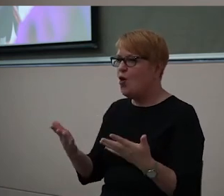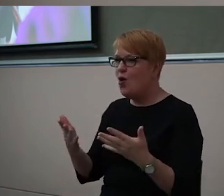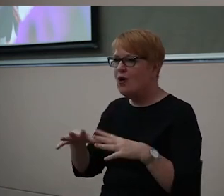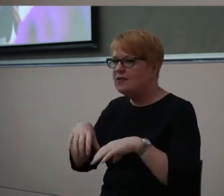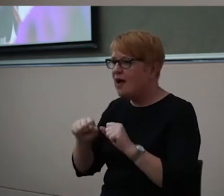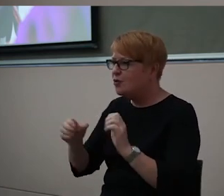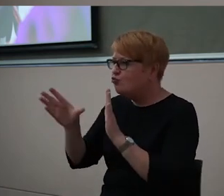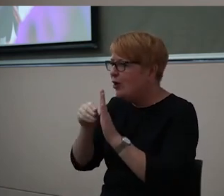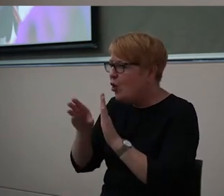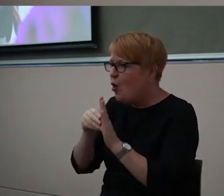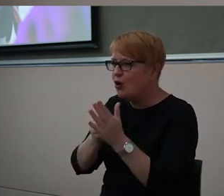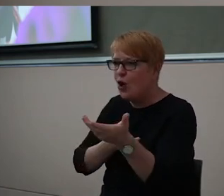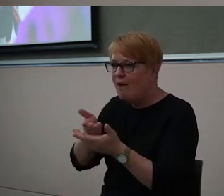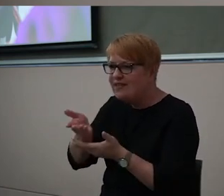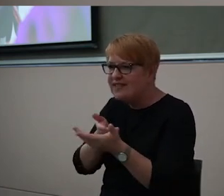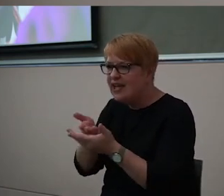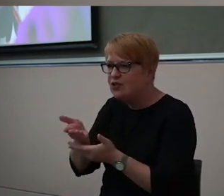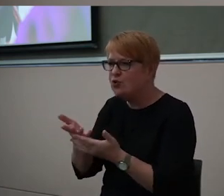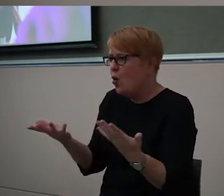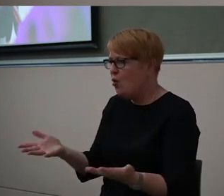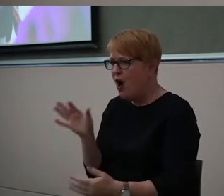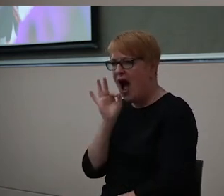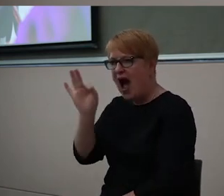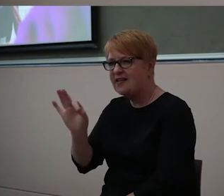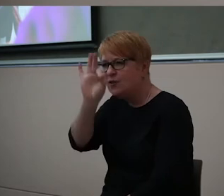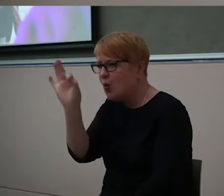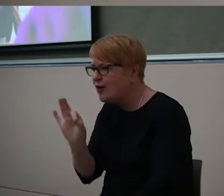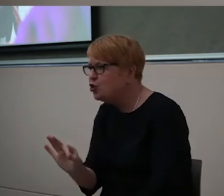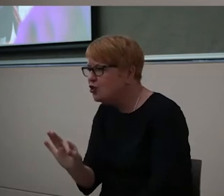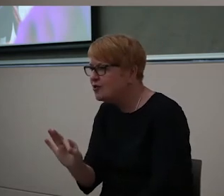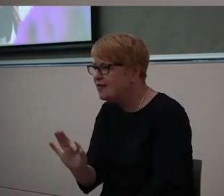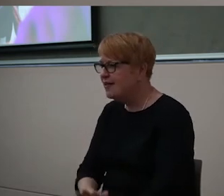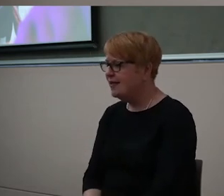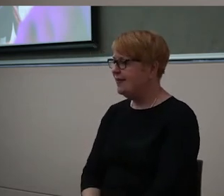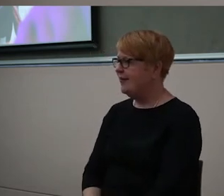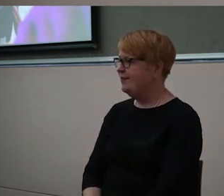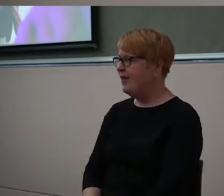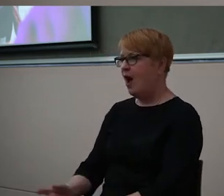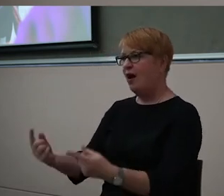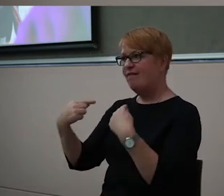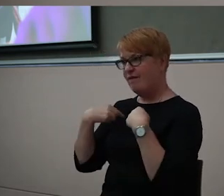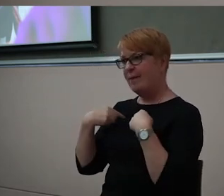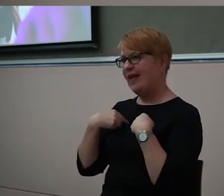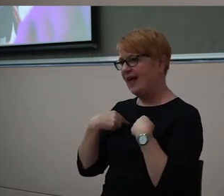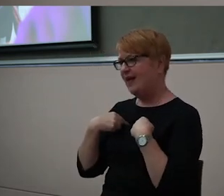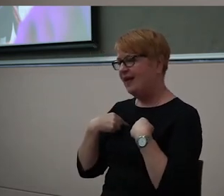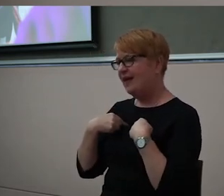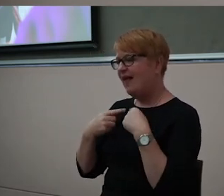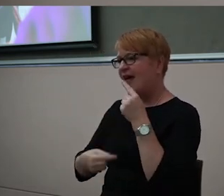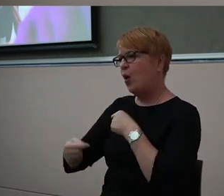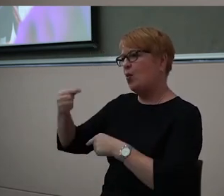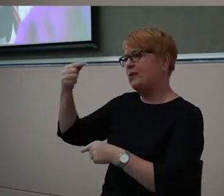arts engagement boxes, but it's coming from somewhere else. But I don't know, should we talk a little bit about the hows and the whys we work